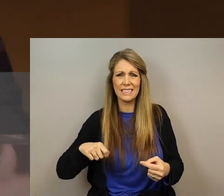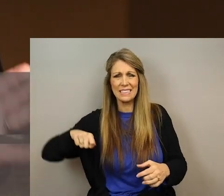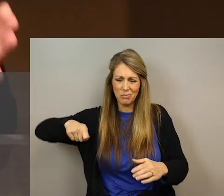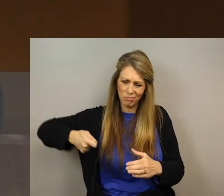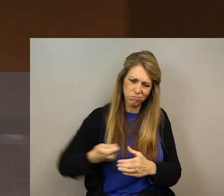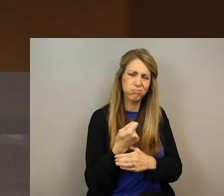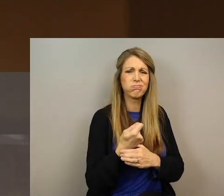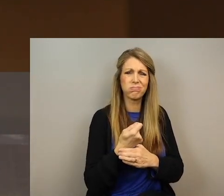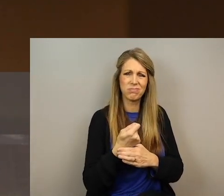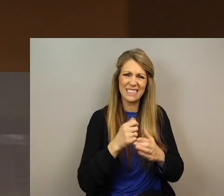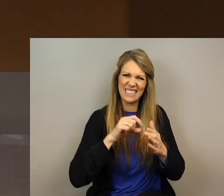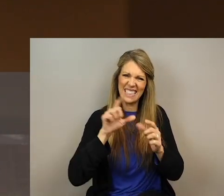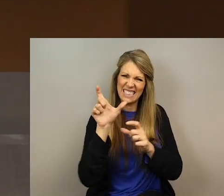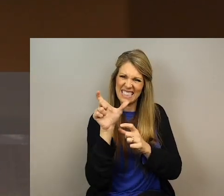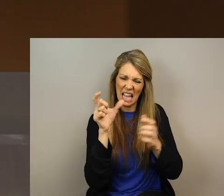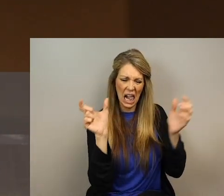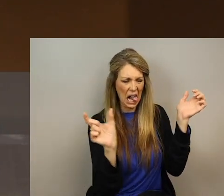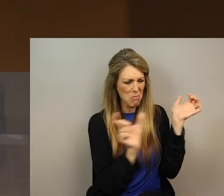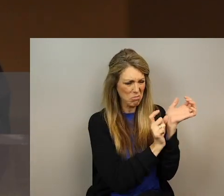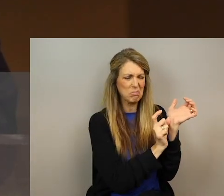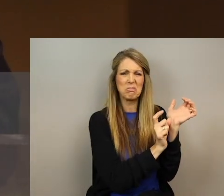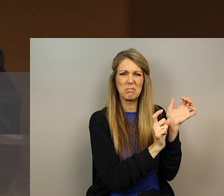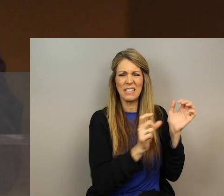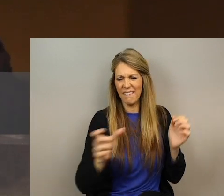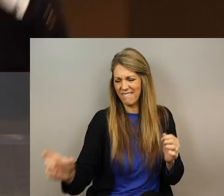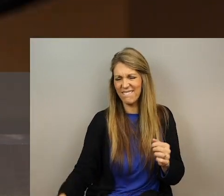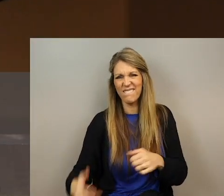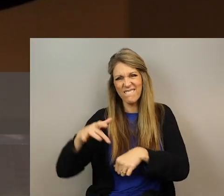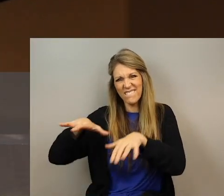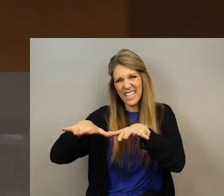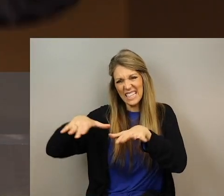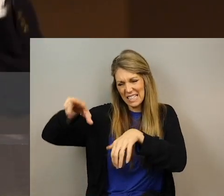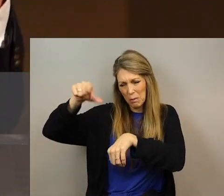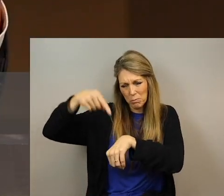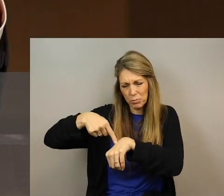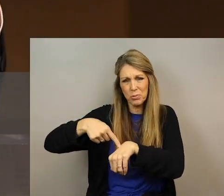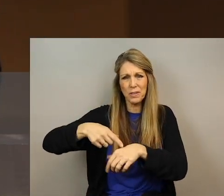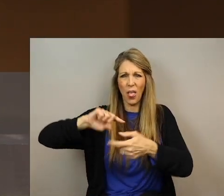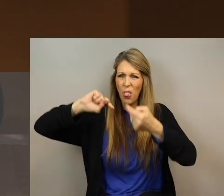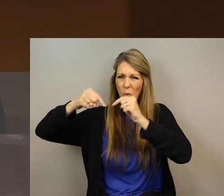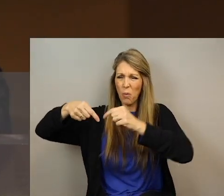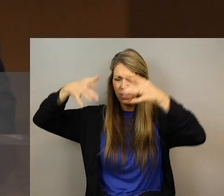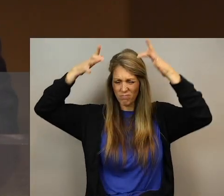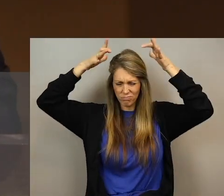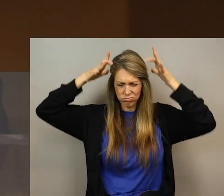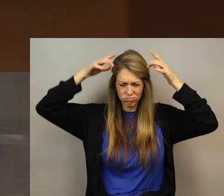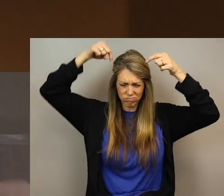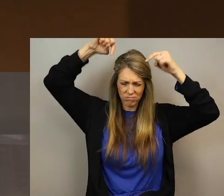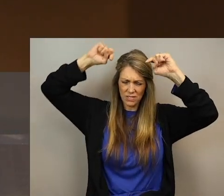Meaning, he took nails in his hands and in his feet. He had a crown of thorns thrust on his head and a